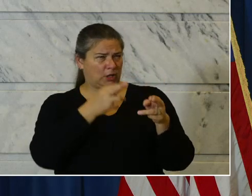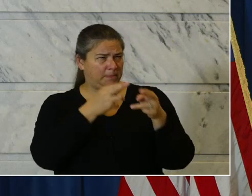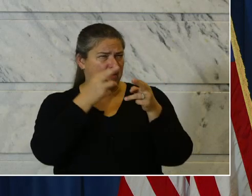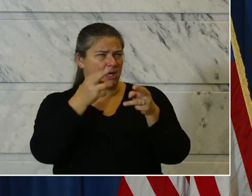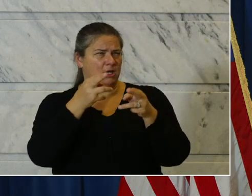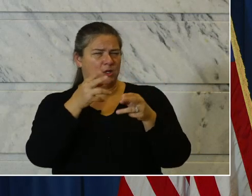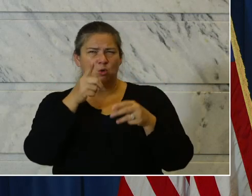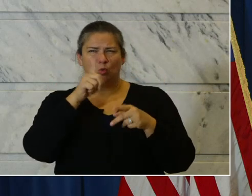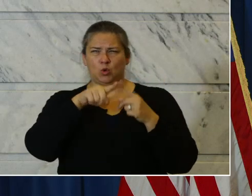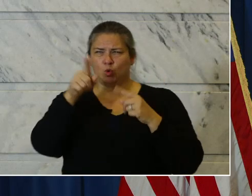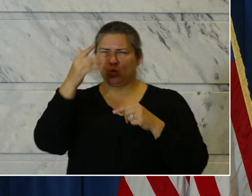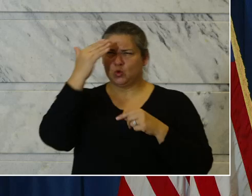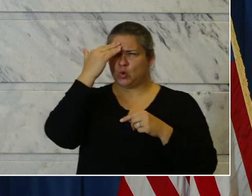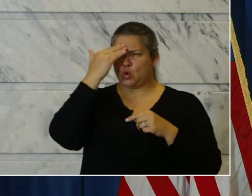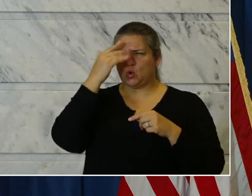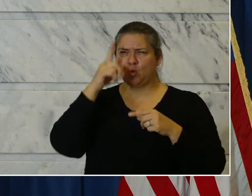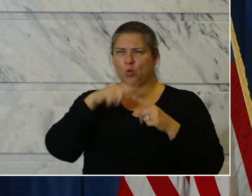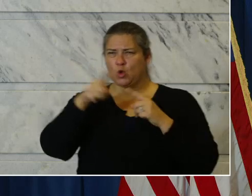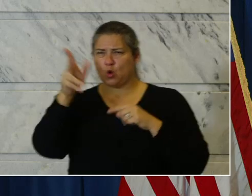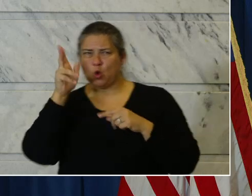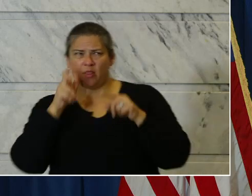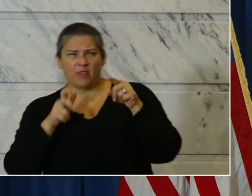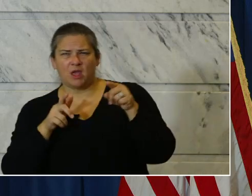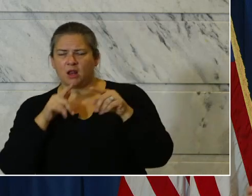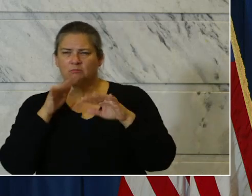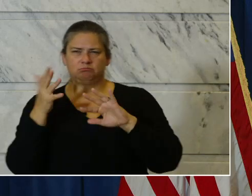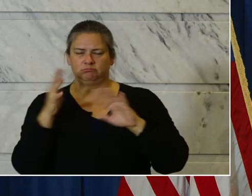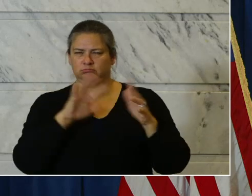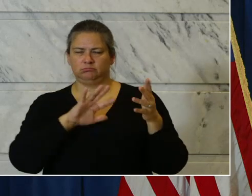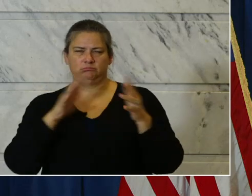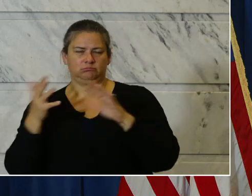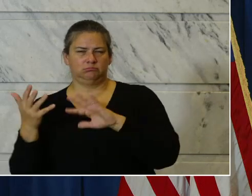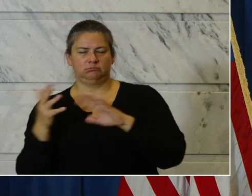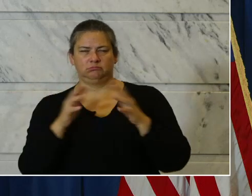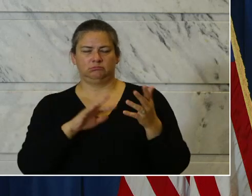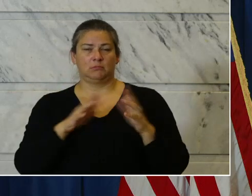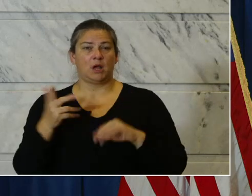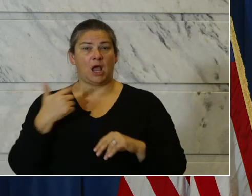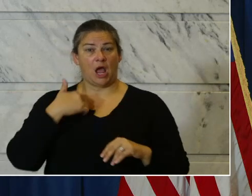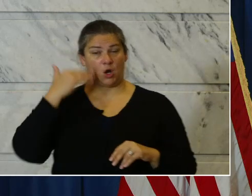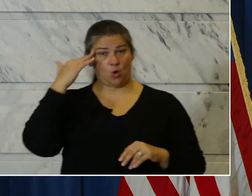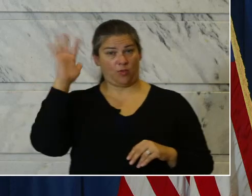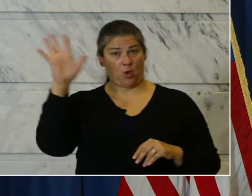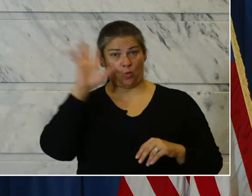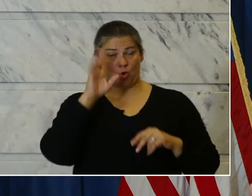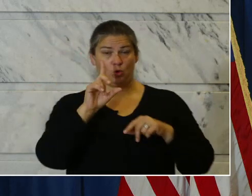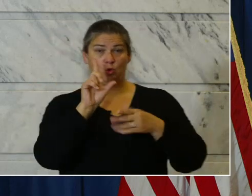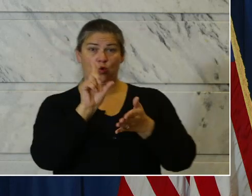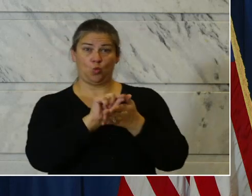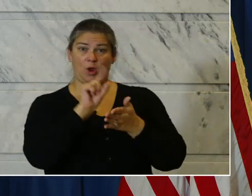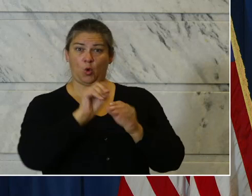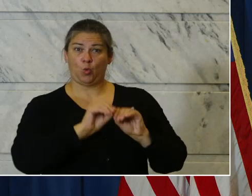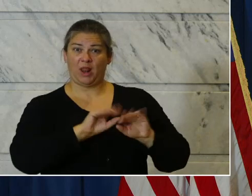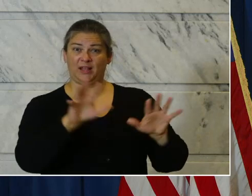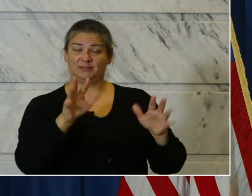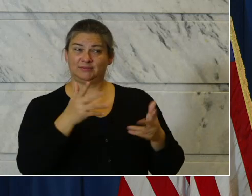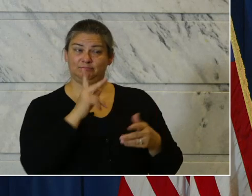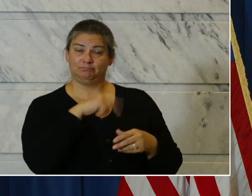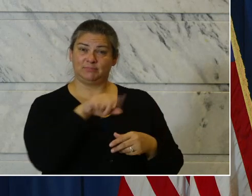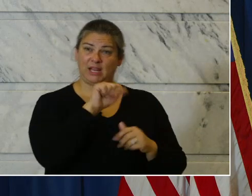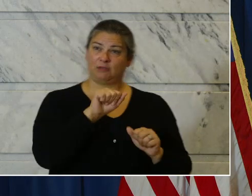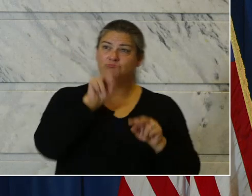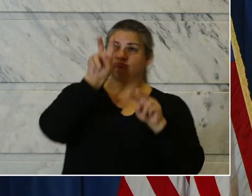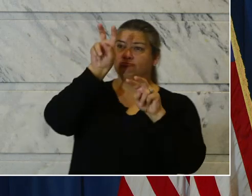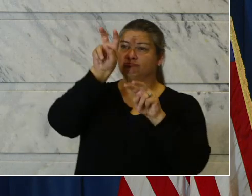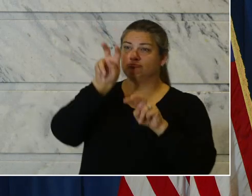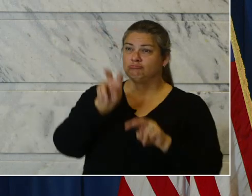people knew or what was heard. And so I fully expect that while it will be released, there'll be a lot of questions that need to be answered and there'll need to